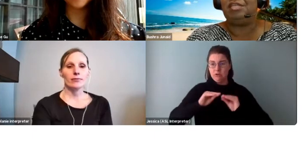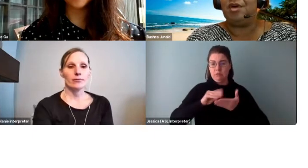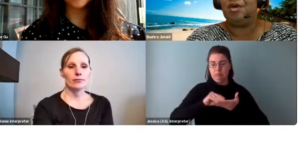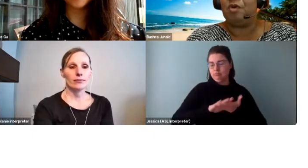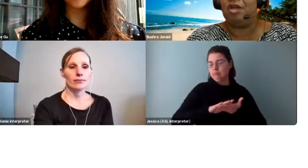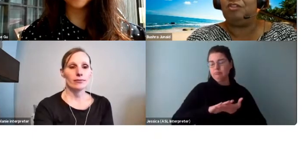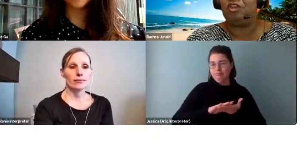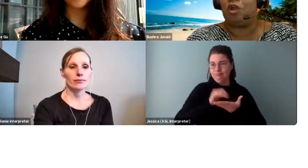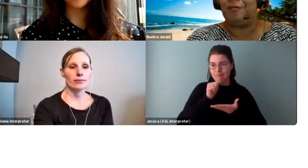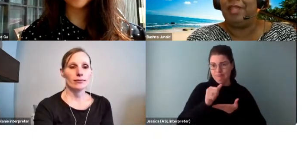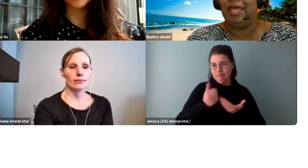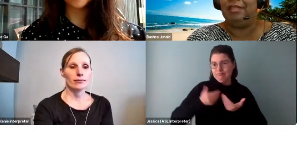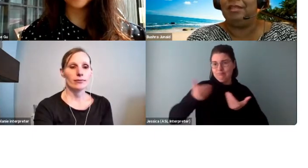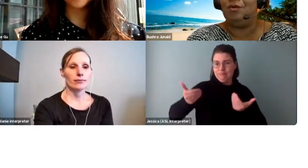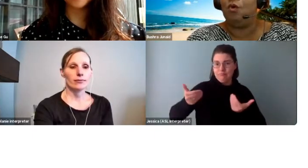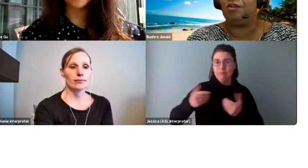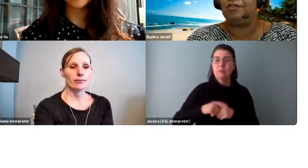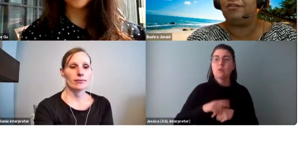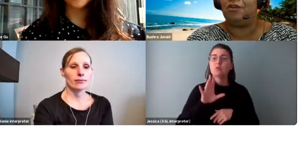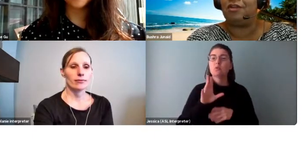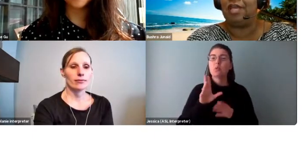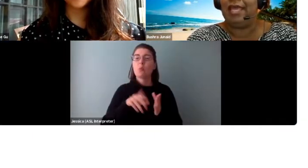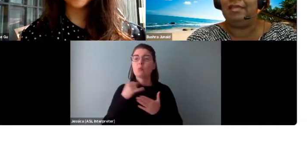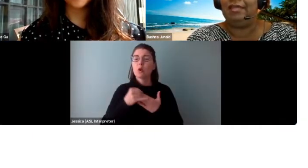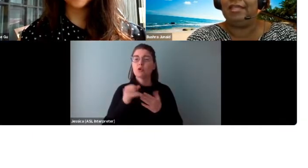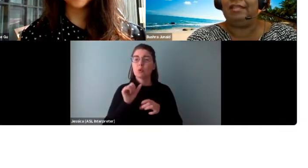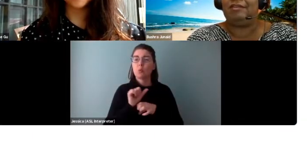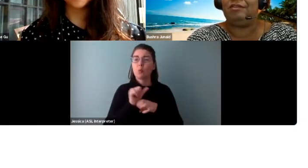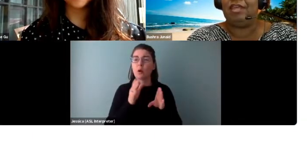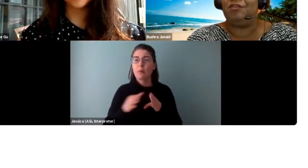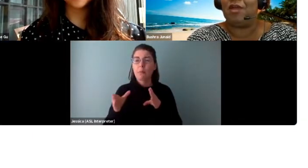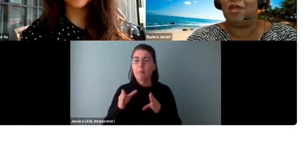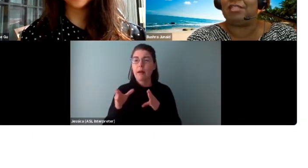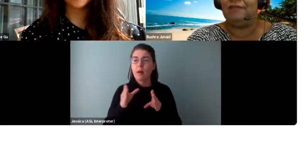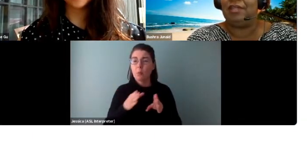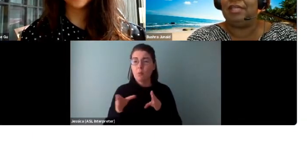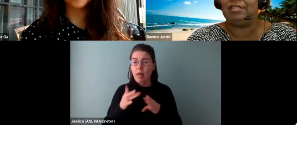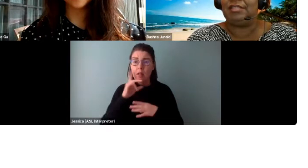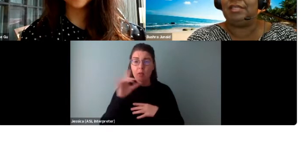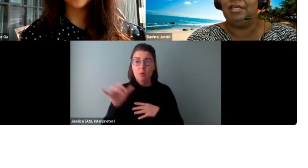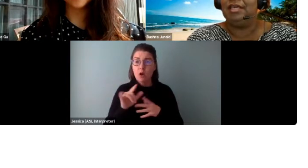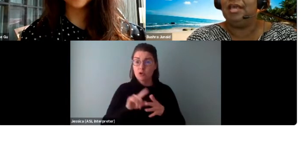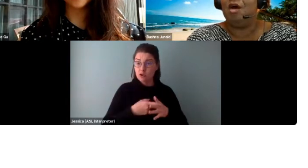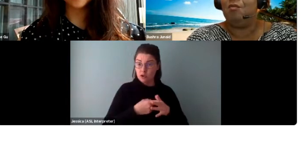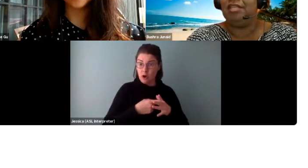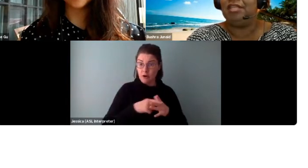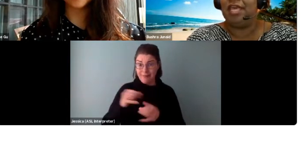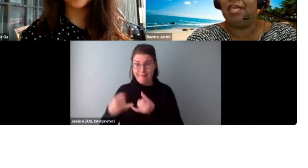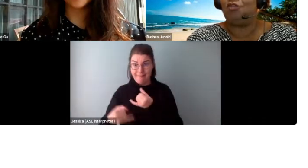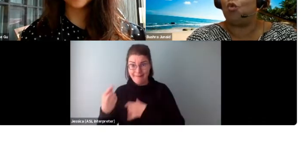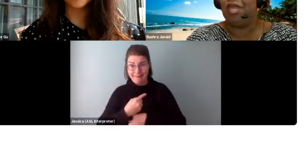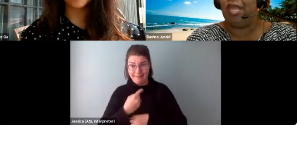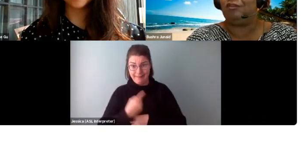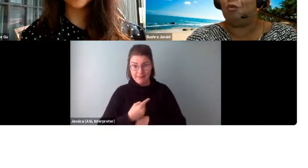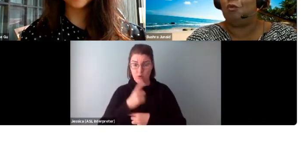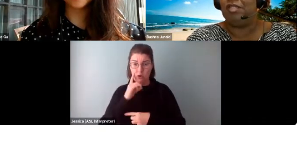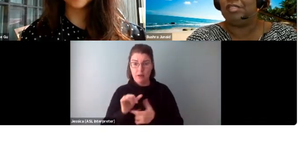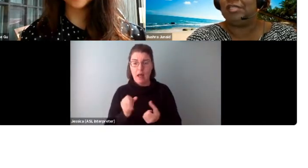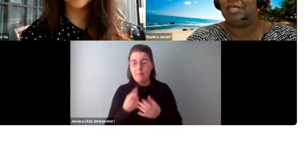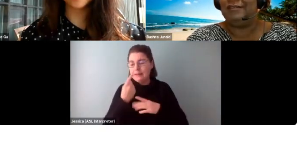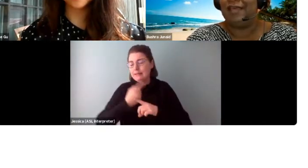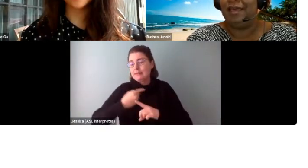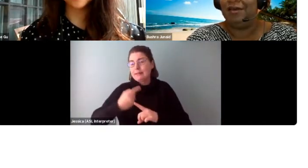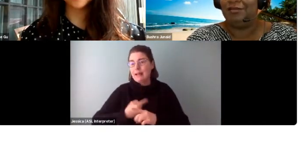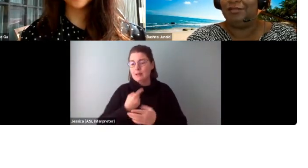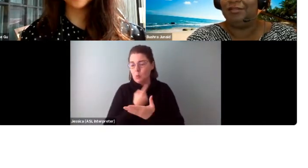Tell us about your project work plan. What are the start and end dates of your activities? How many days or weeks or